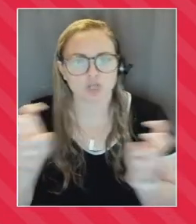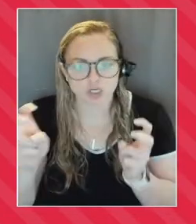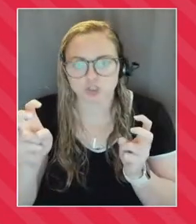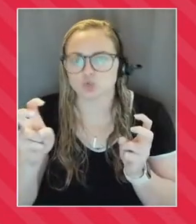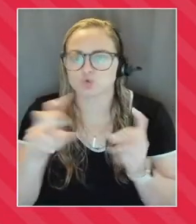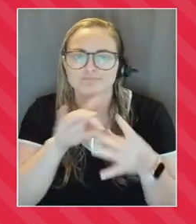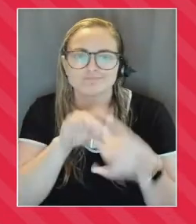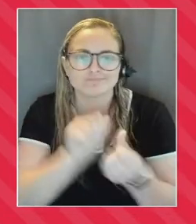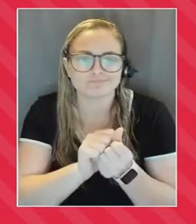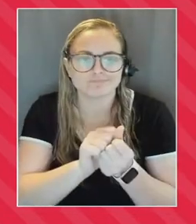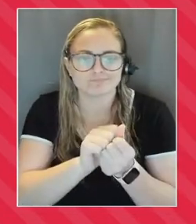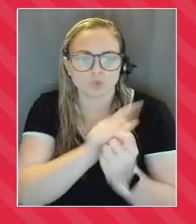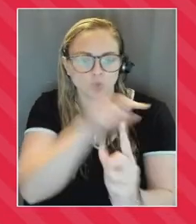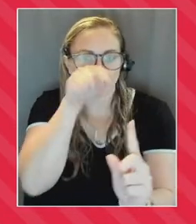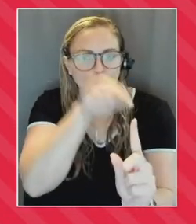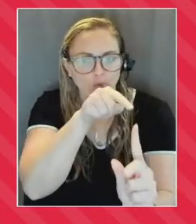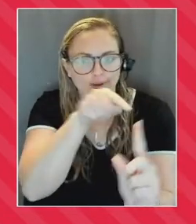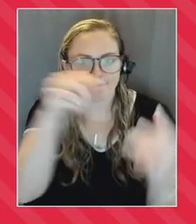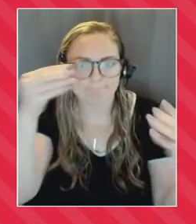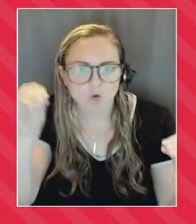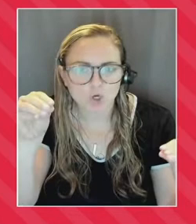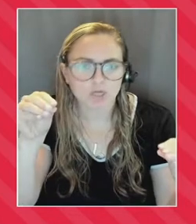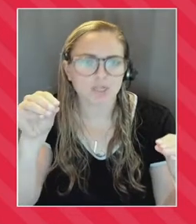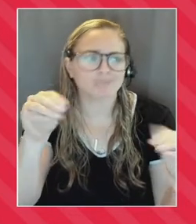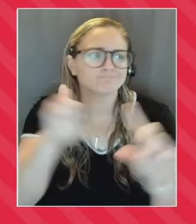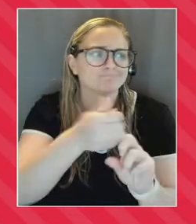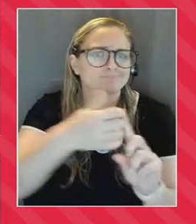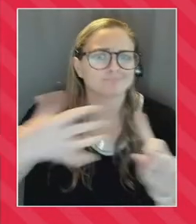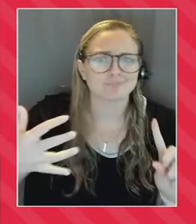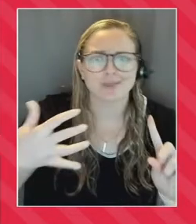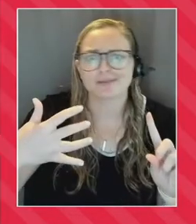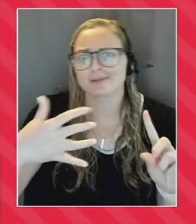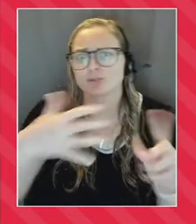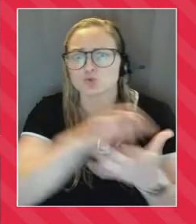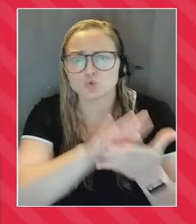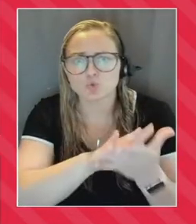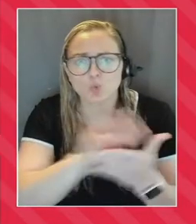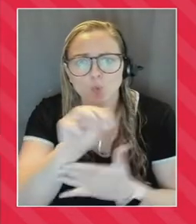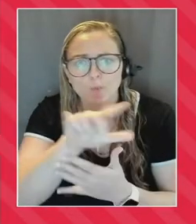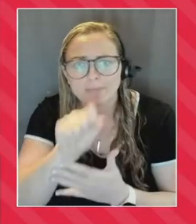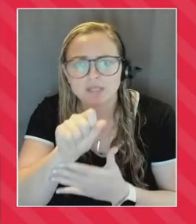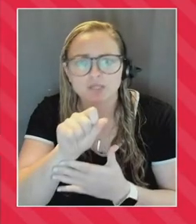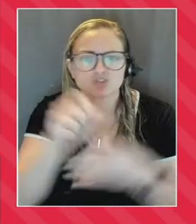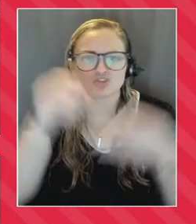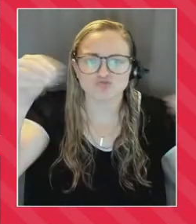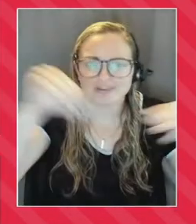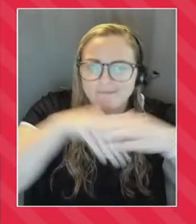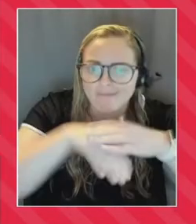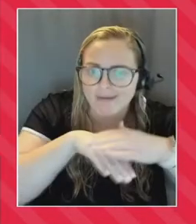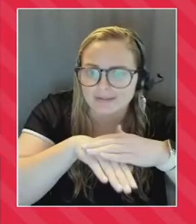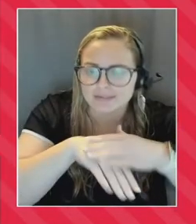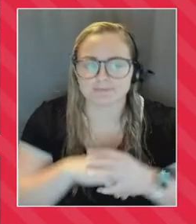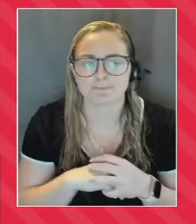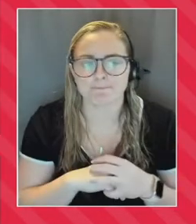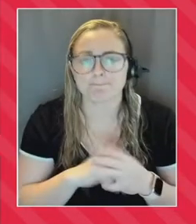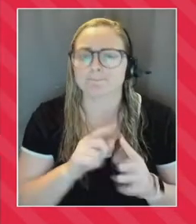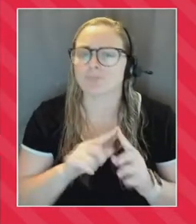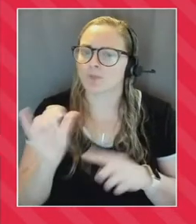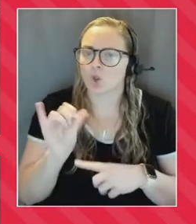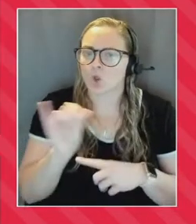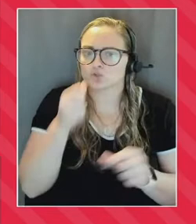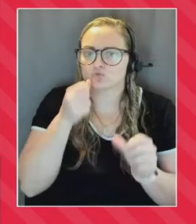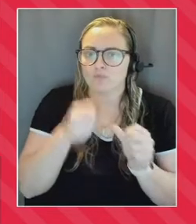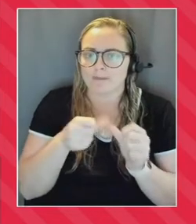targeted marketing, around expanding universal school meals, around retail access. But Also,